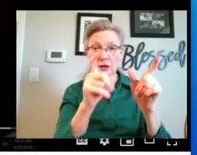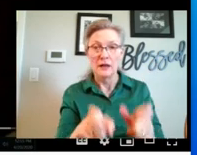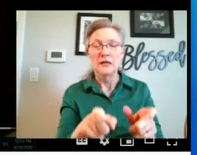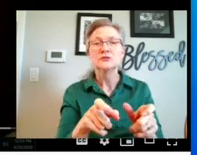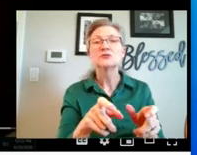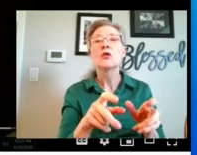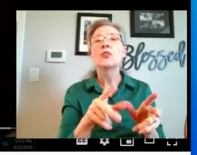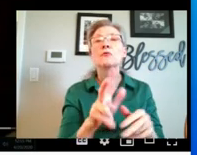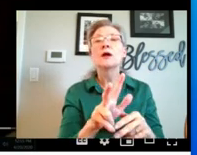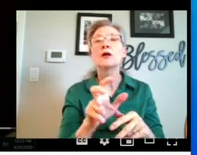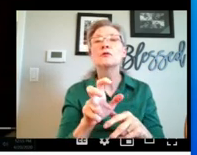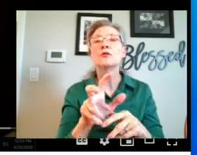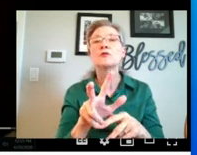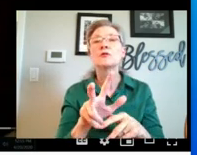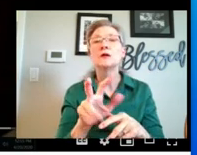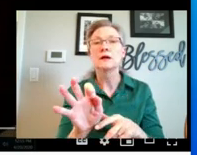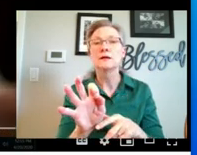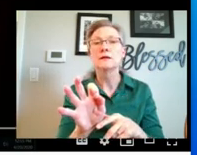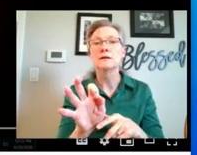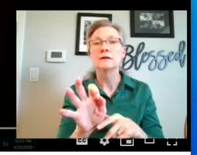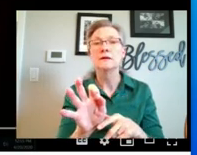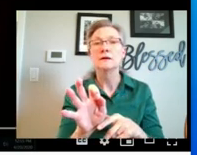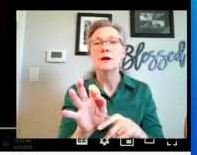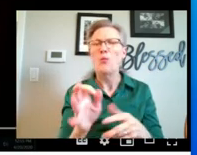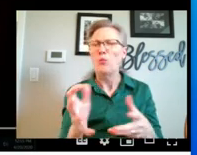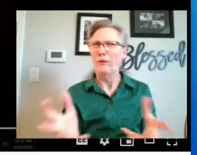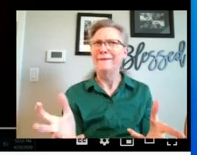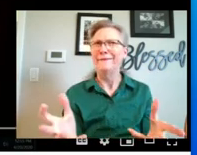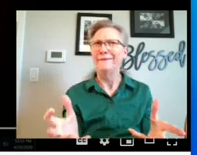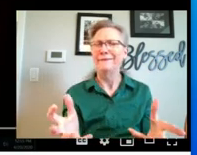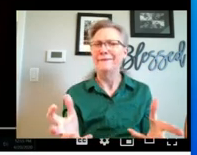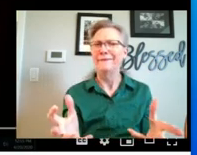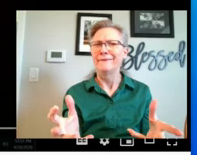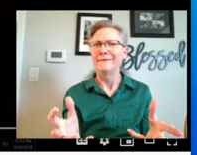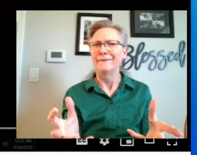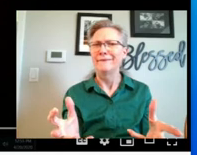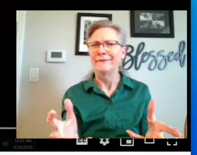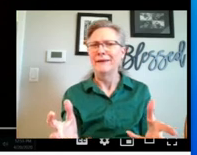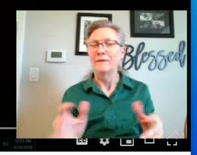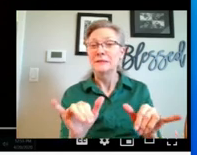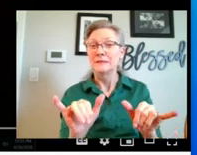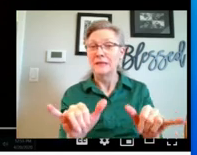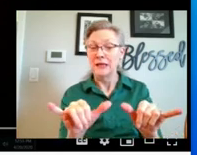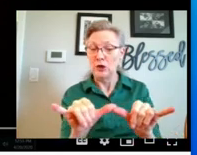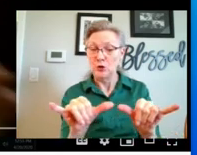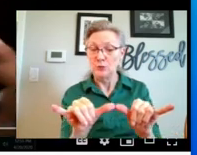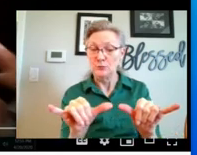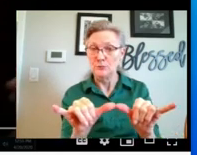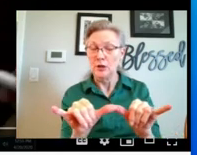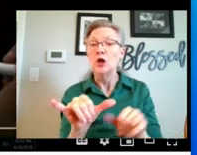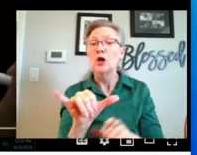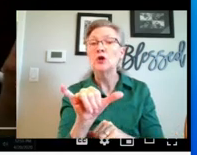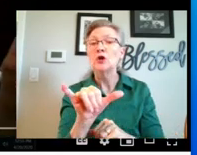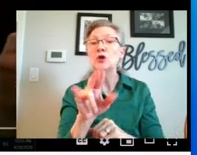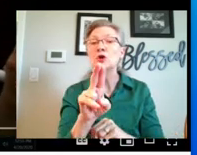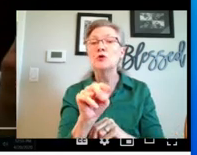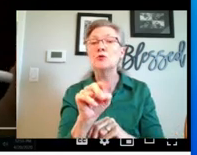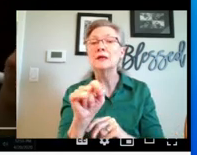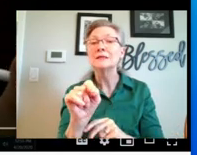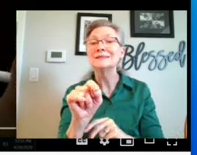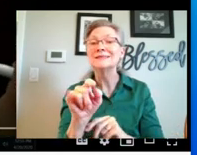have 339. 339 what? Well, my units stay the same, right? These were both yards squared, so my units